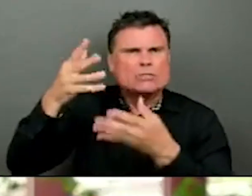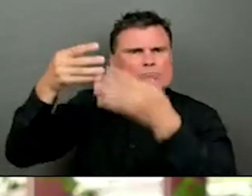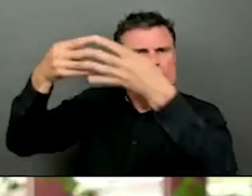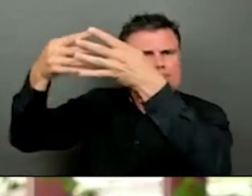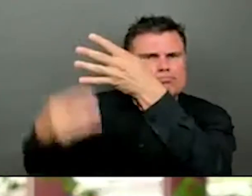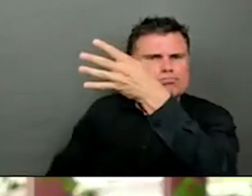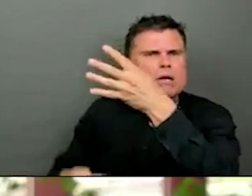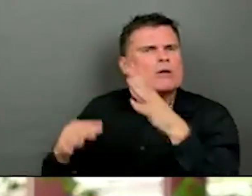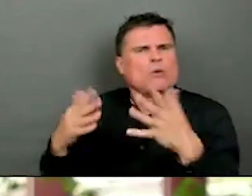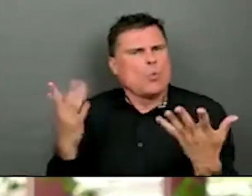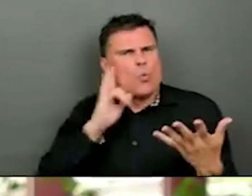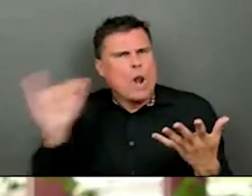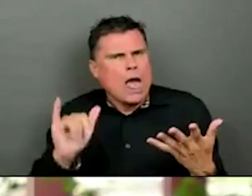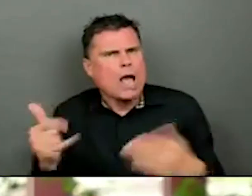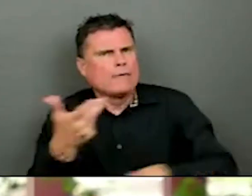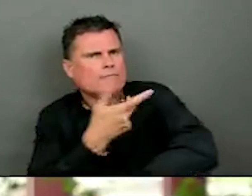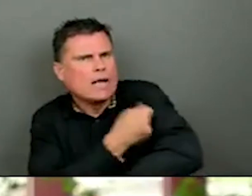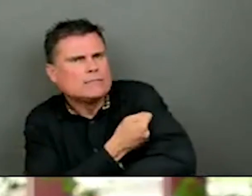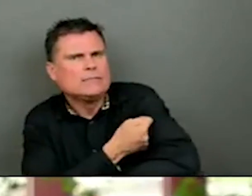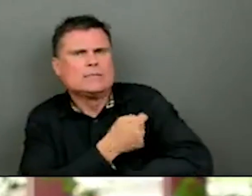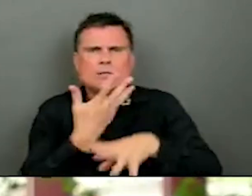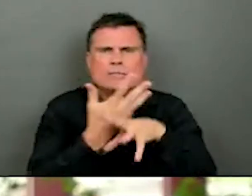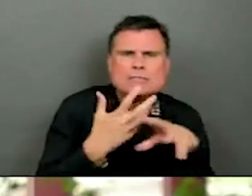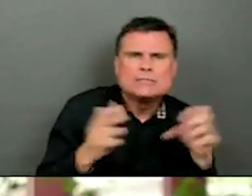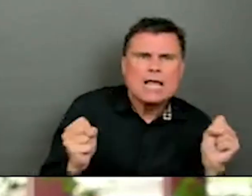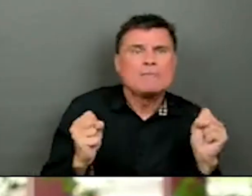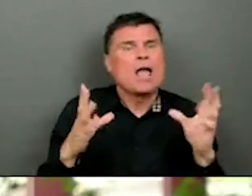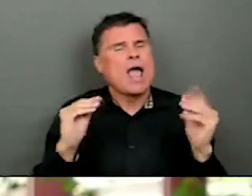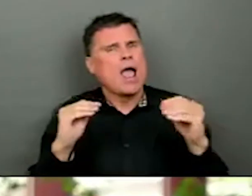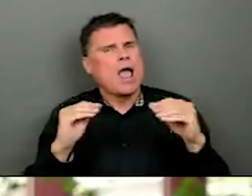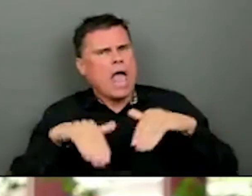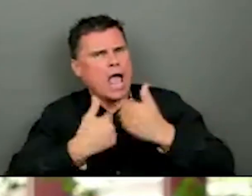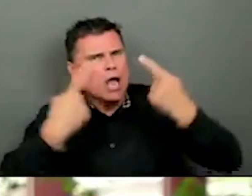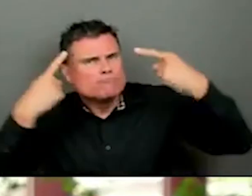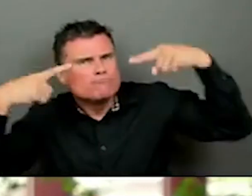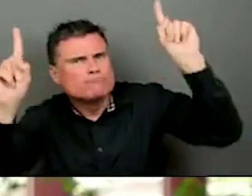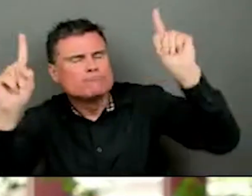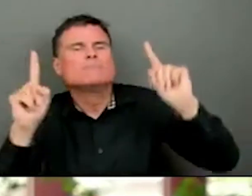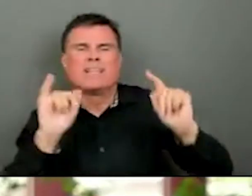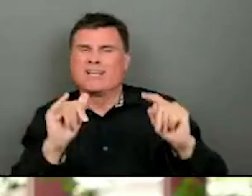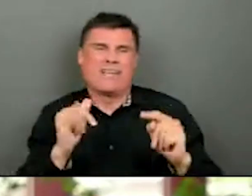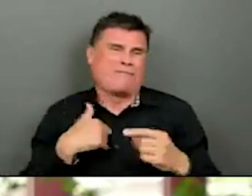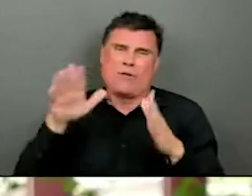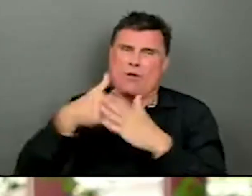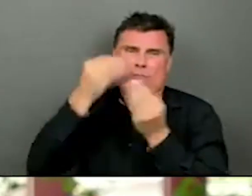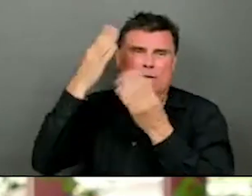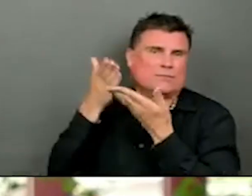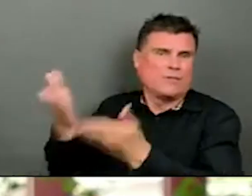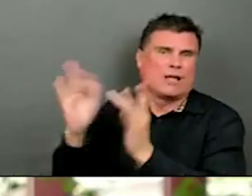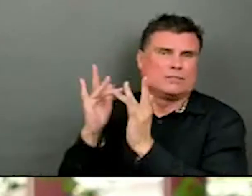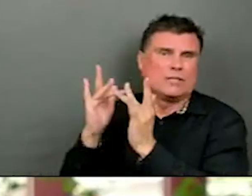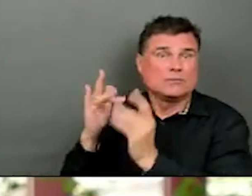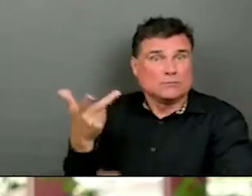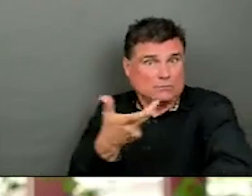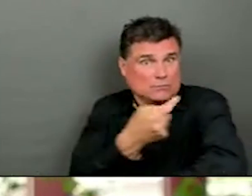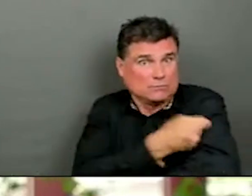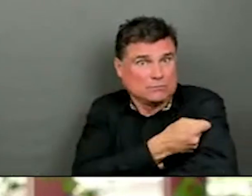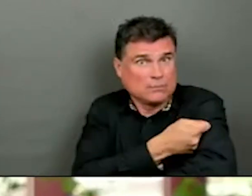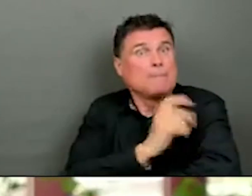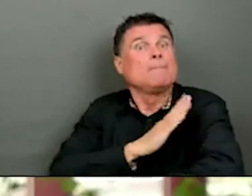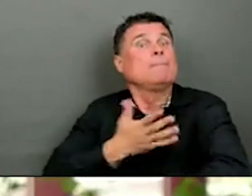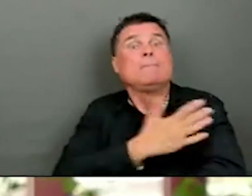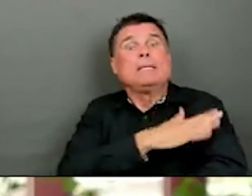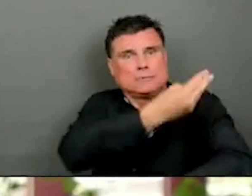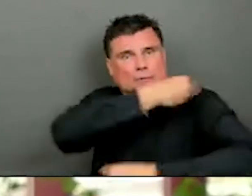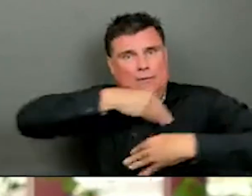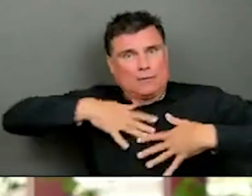vaccines are working. And we see that in communities around us. When we're immunized, we protect each other and we protect ourselves,